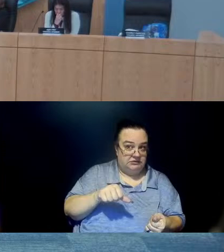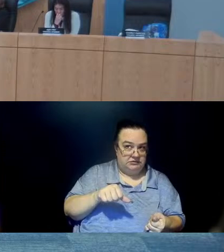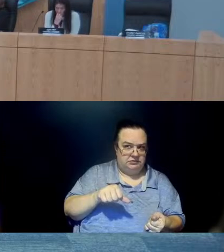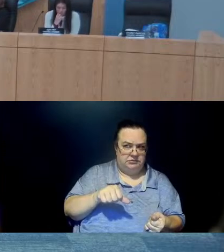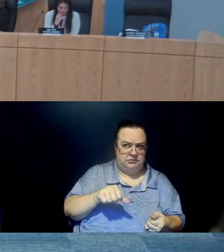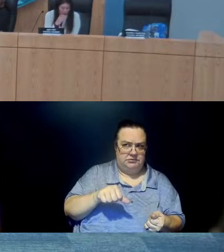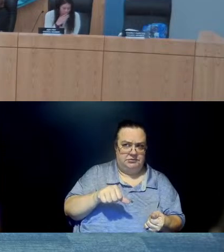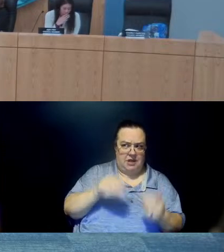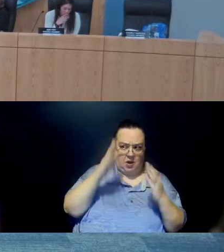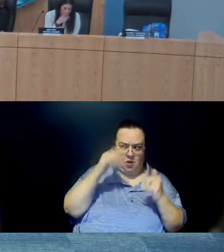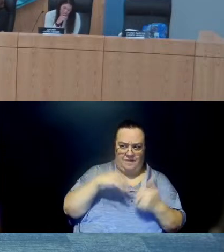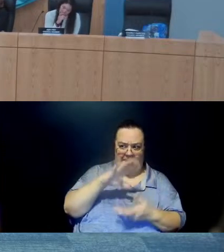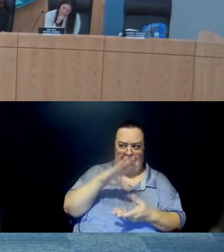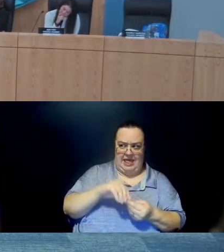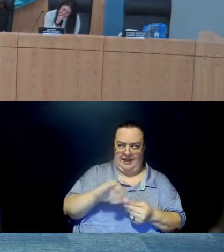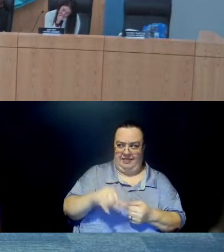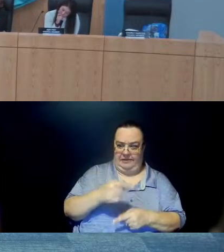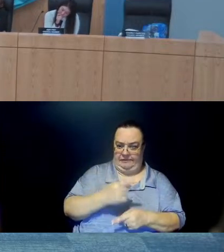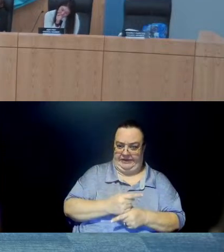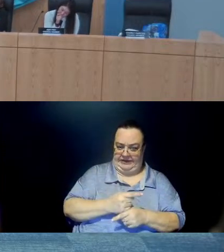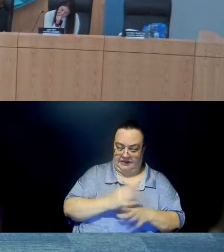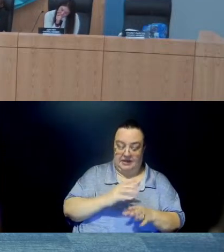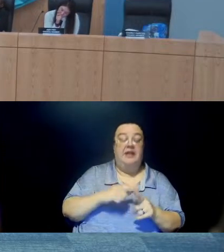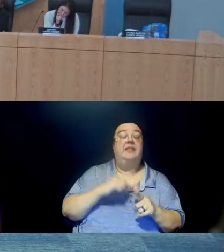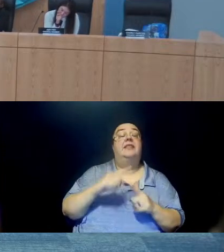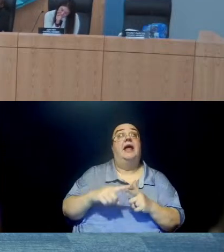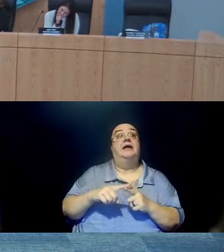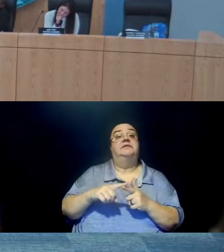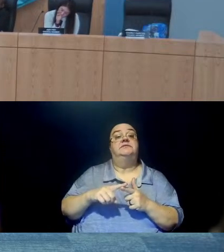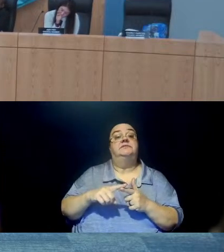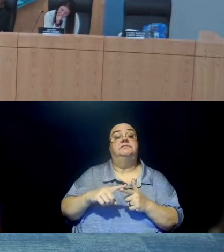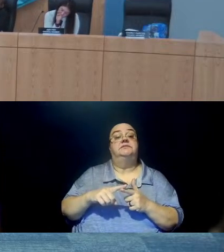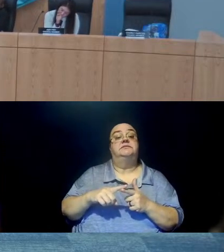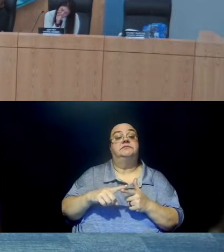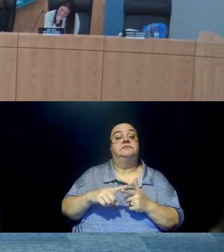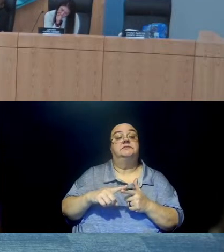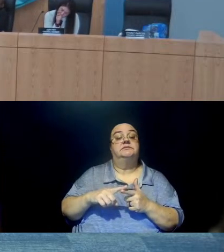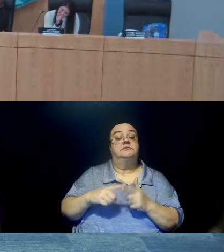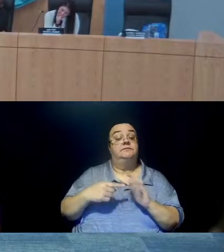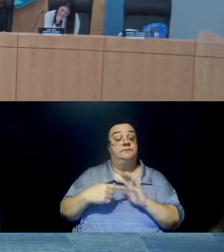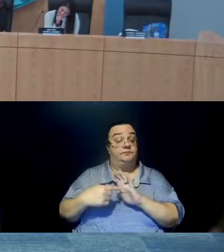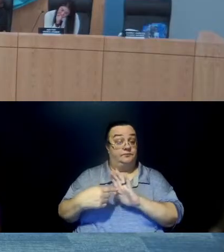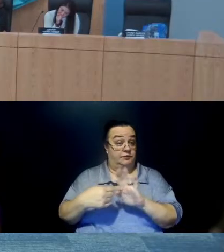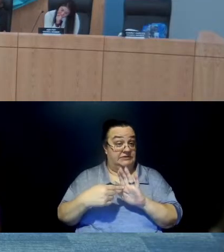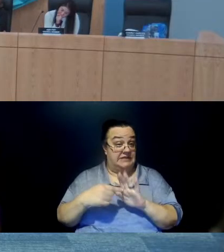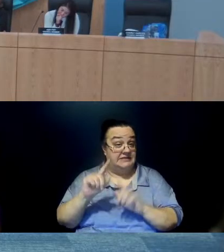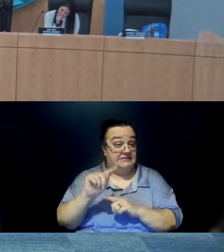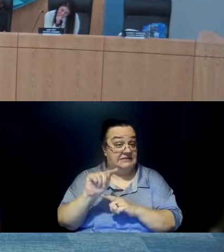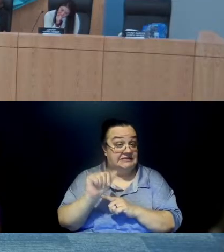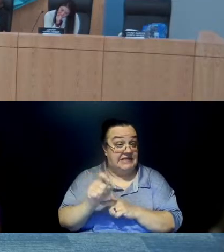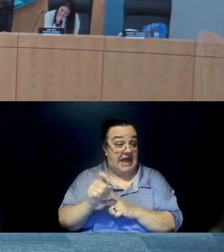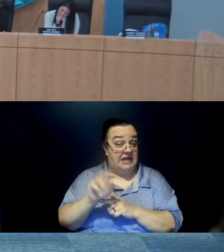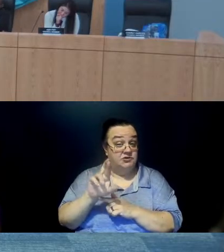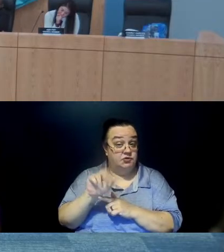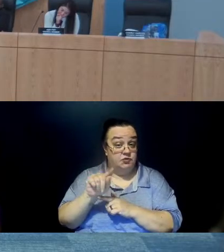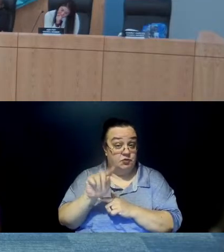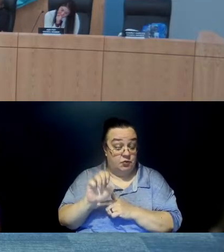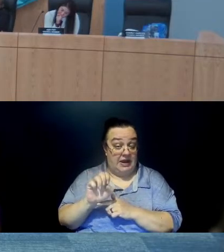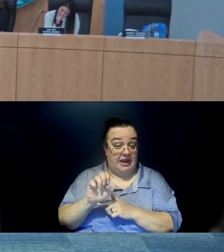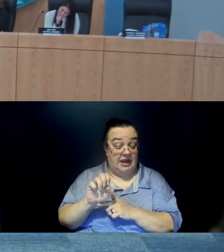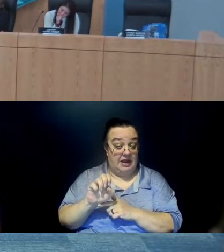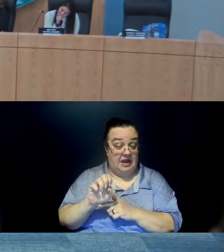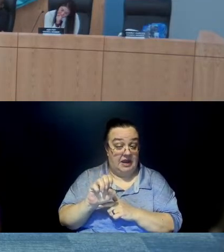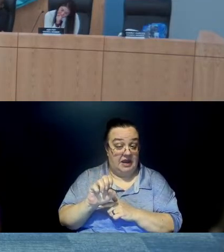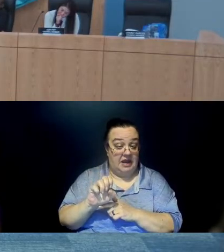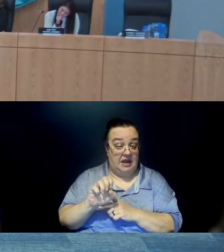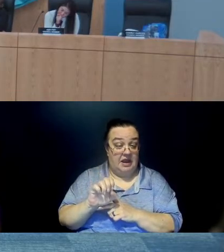right. And then presents the tax rate at